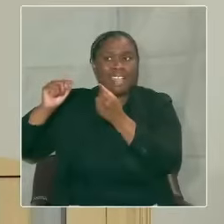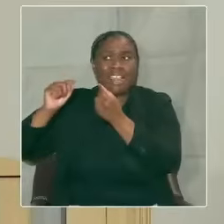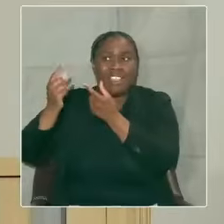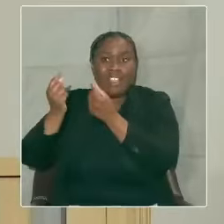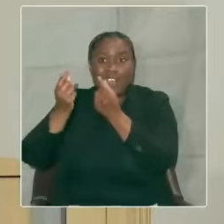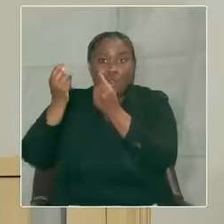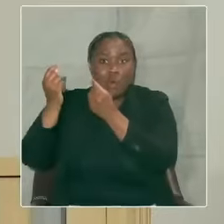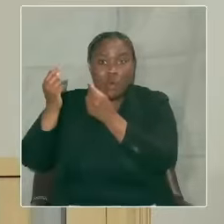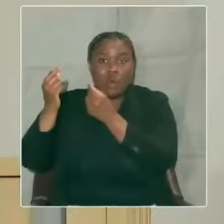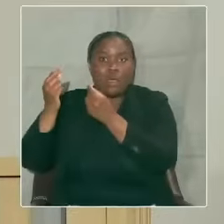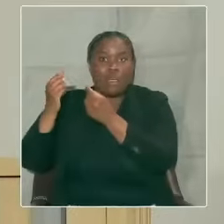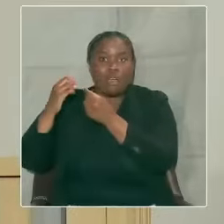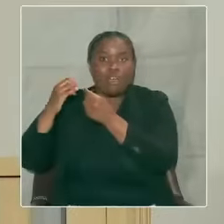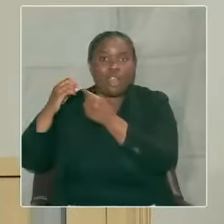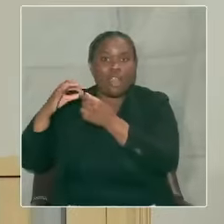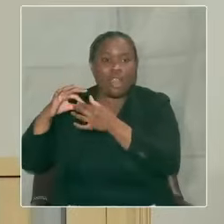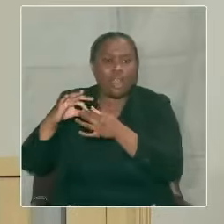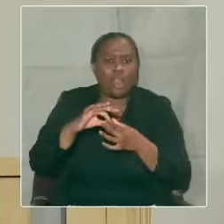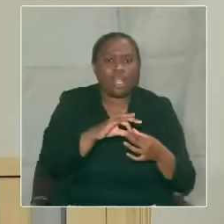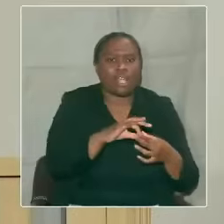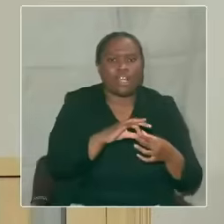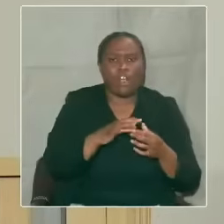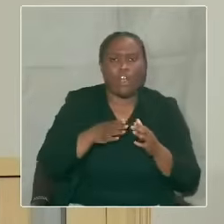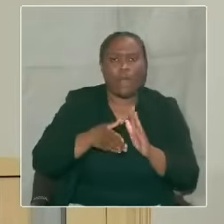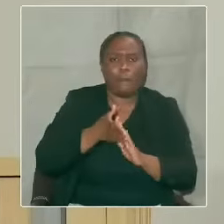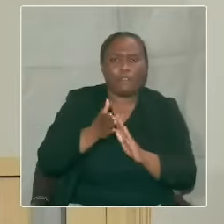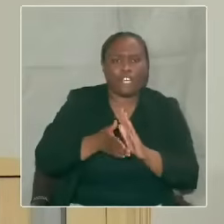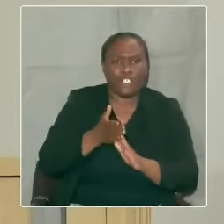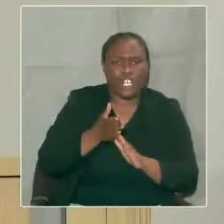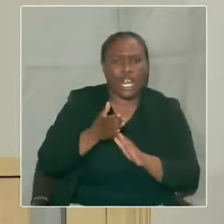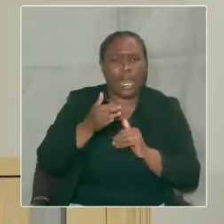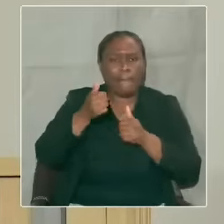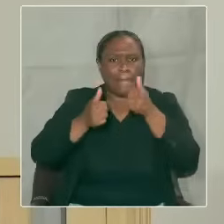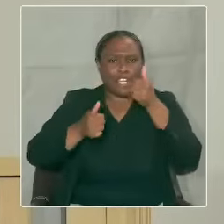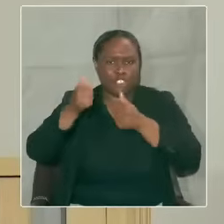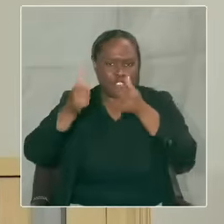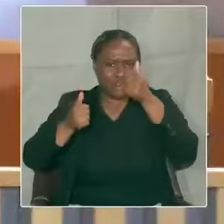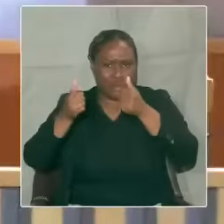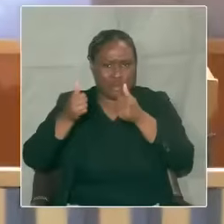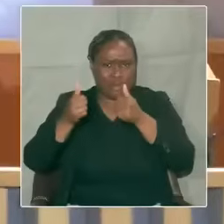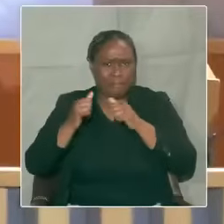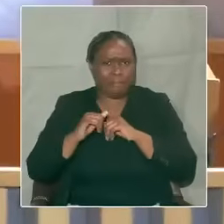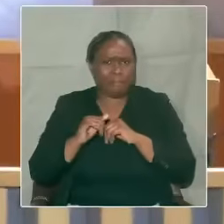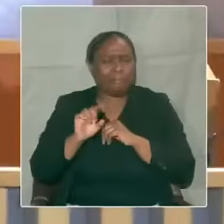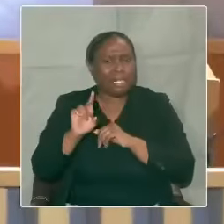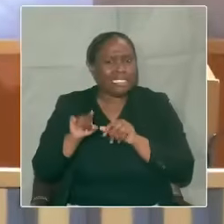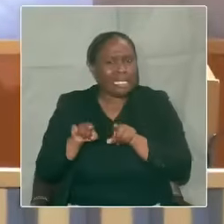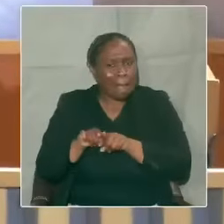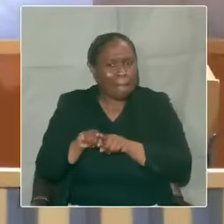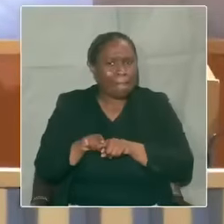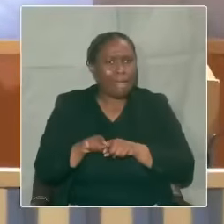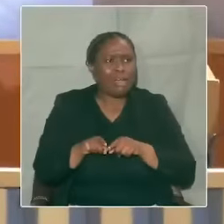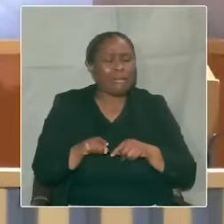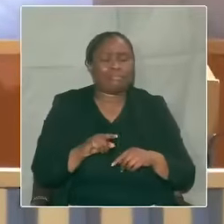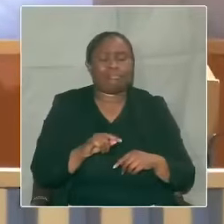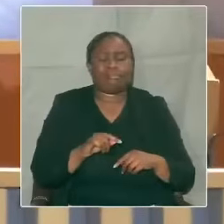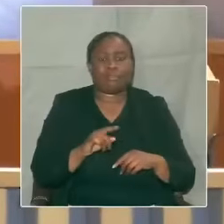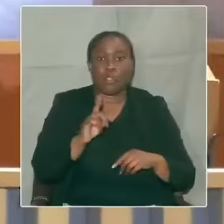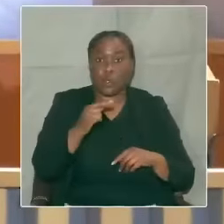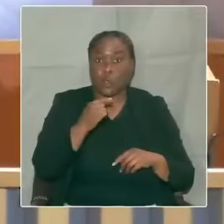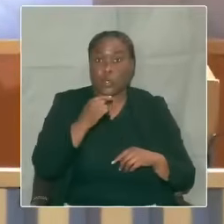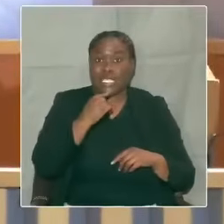operational or managerial matters. But then you have two alternatives, and you say,